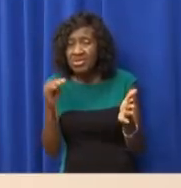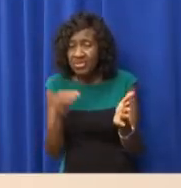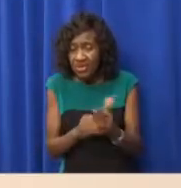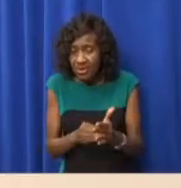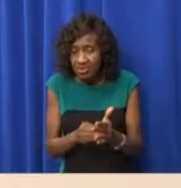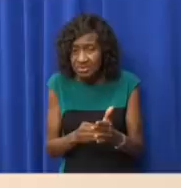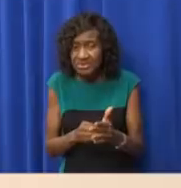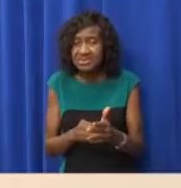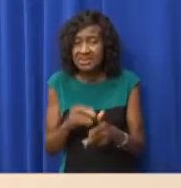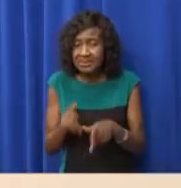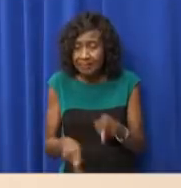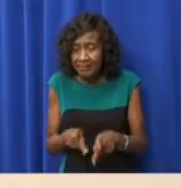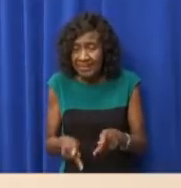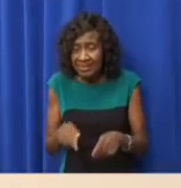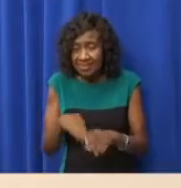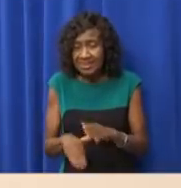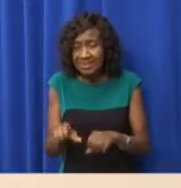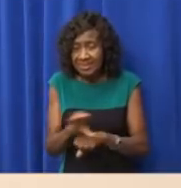cases based on